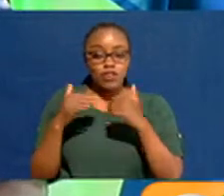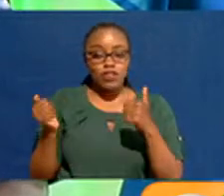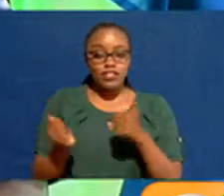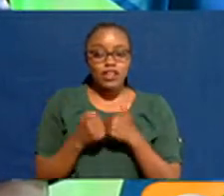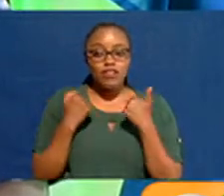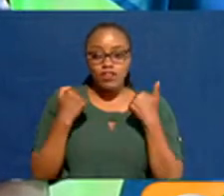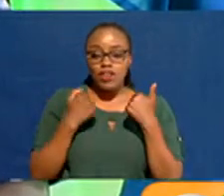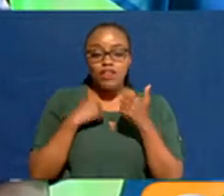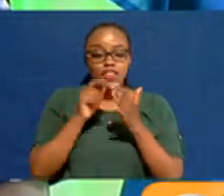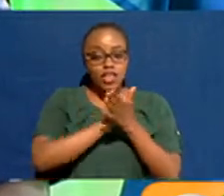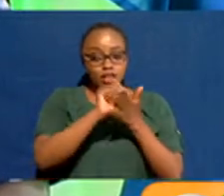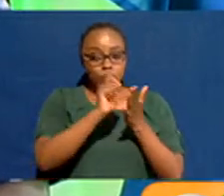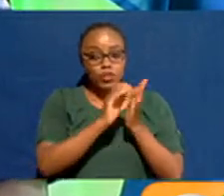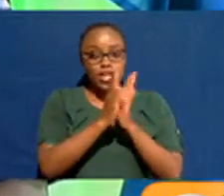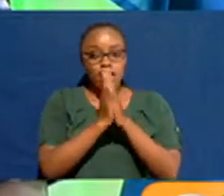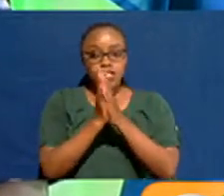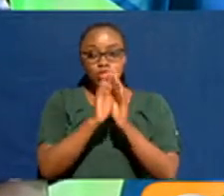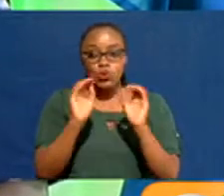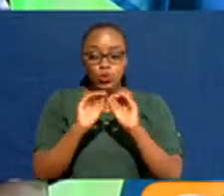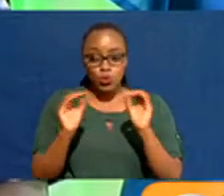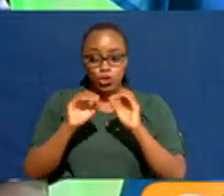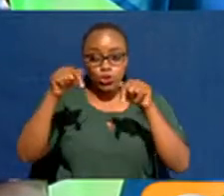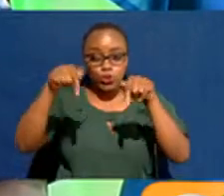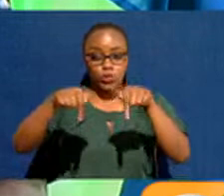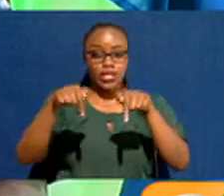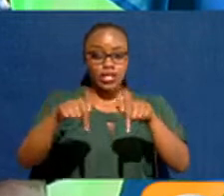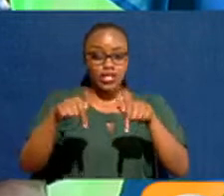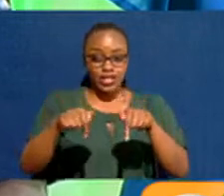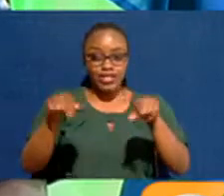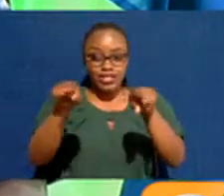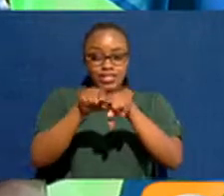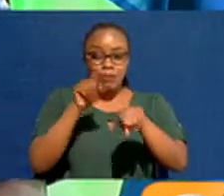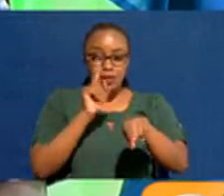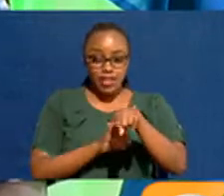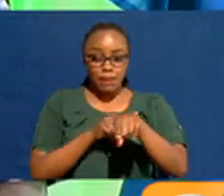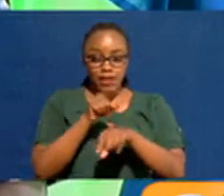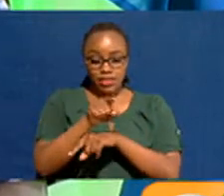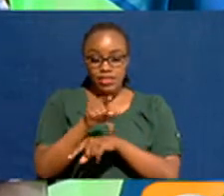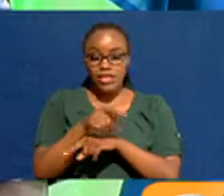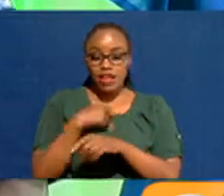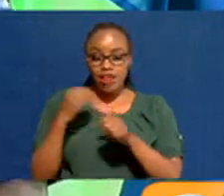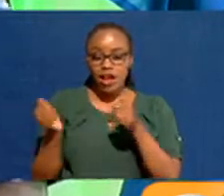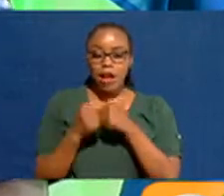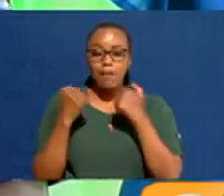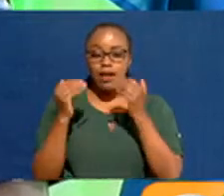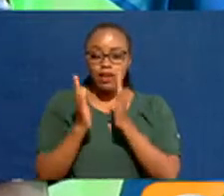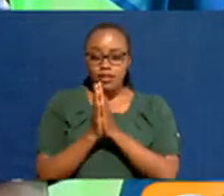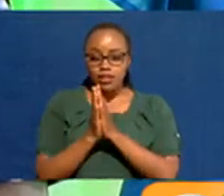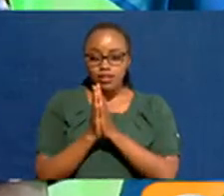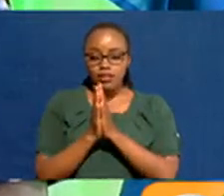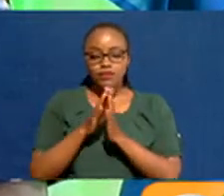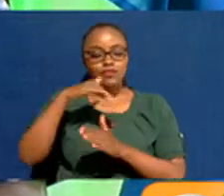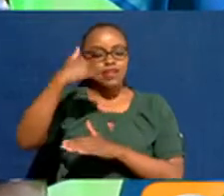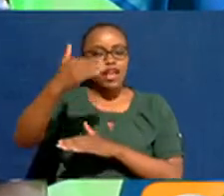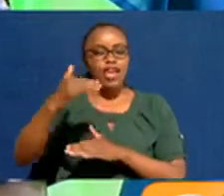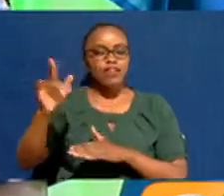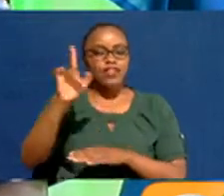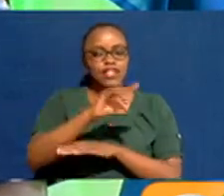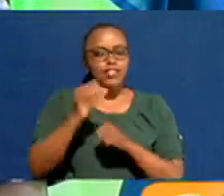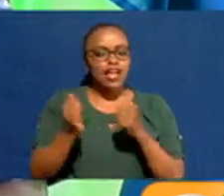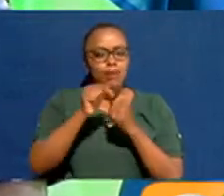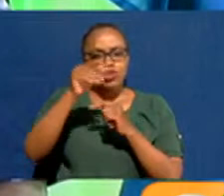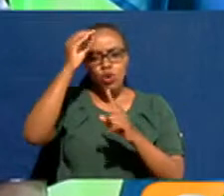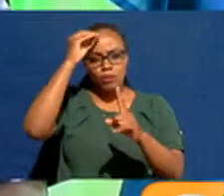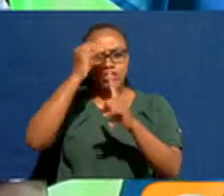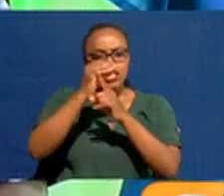never wrote a story. Today, even when those prices have gone down, it's a headline every day. You are not objective,